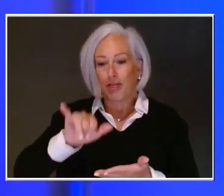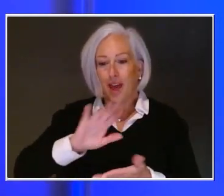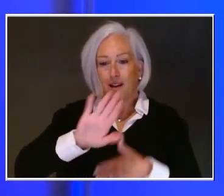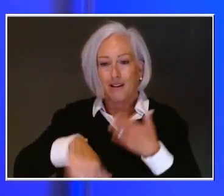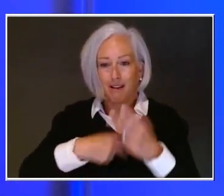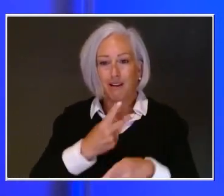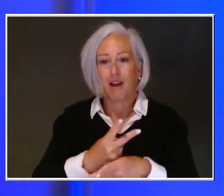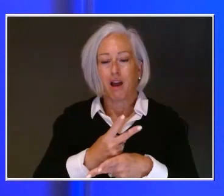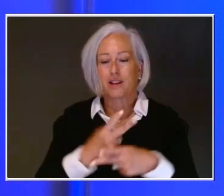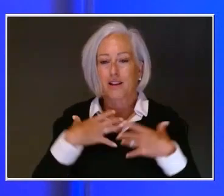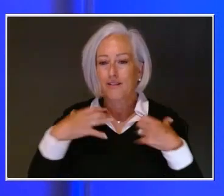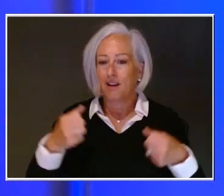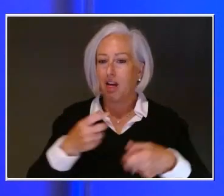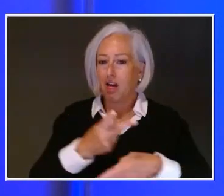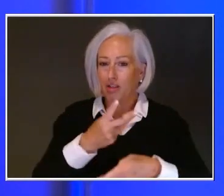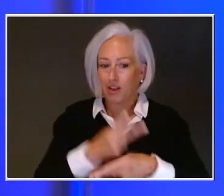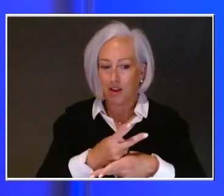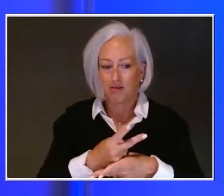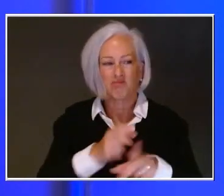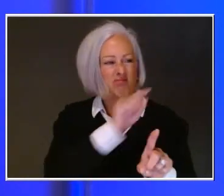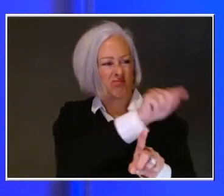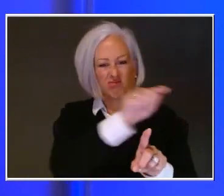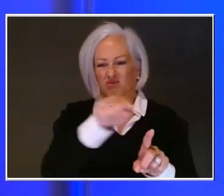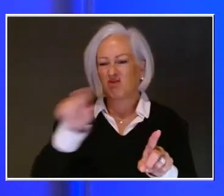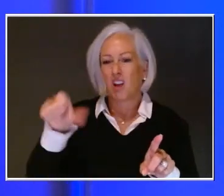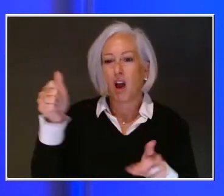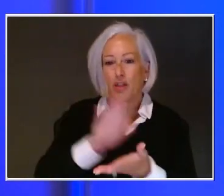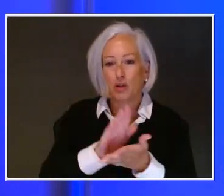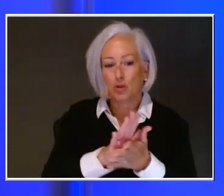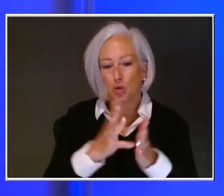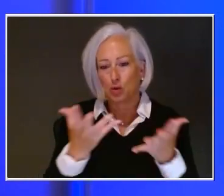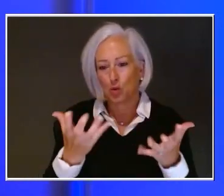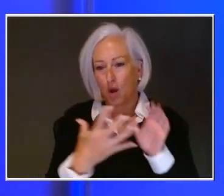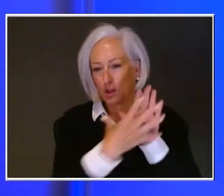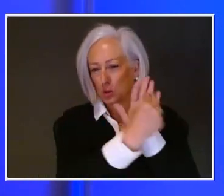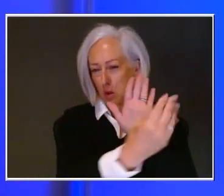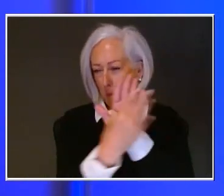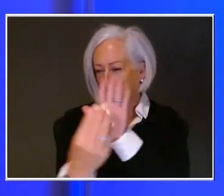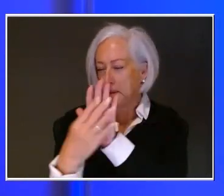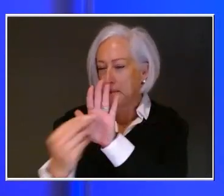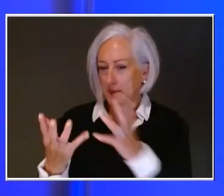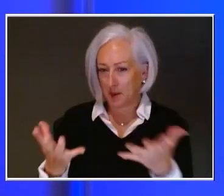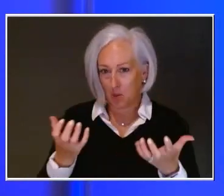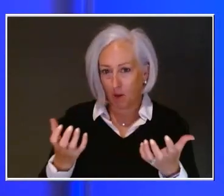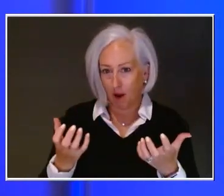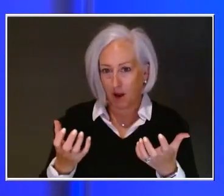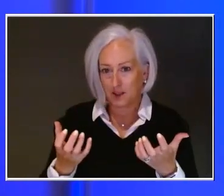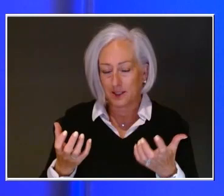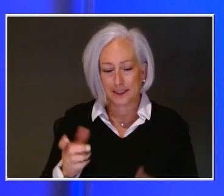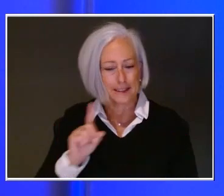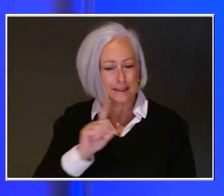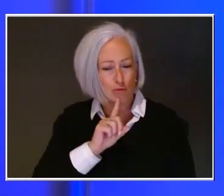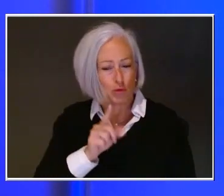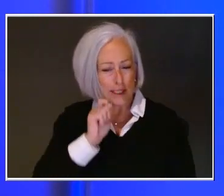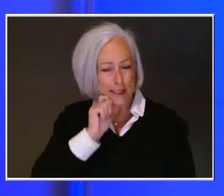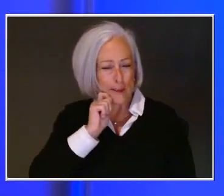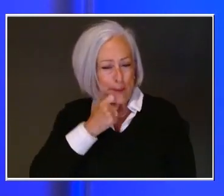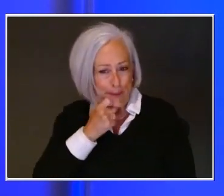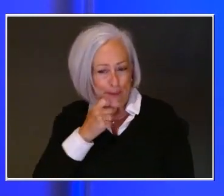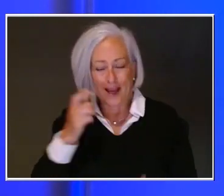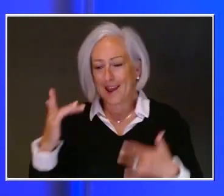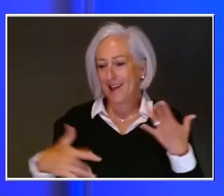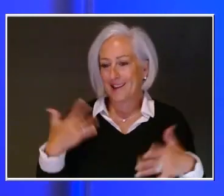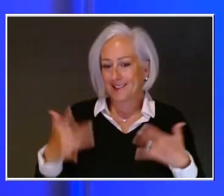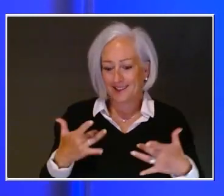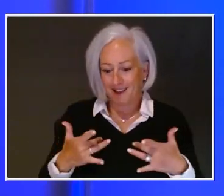trying to replicate the models, but it's very neat and exciting to be on the ground